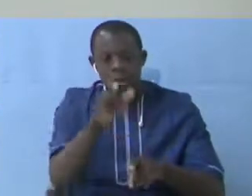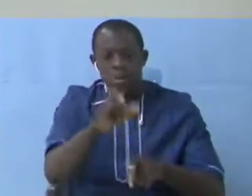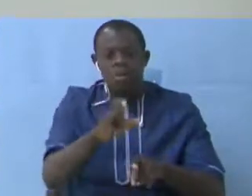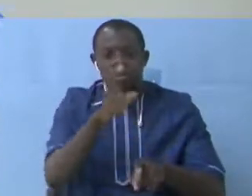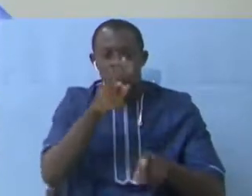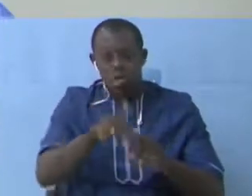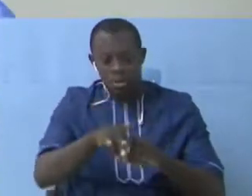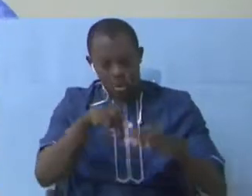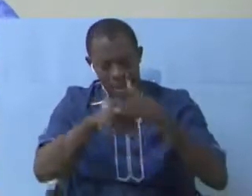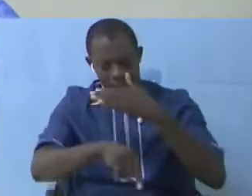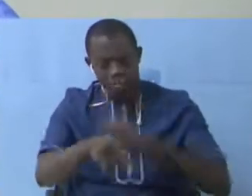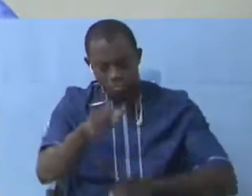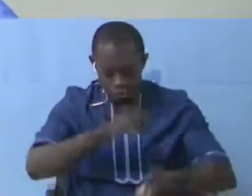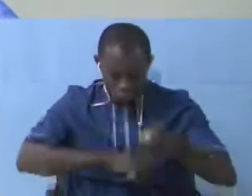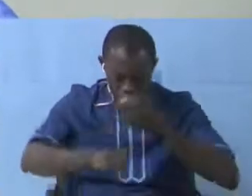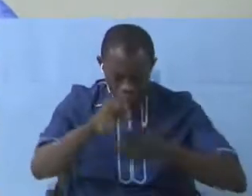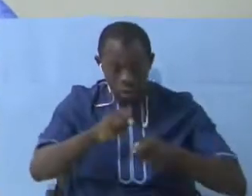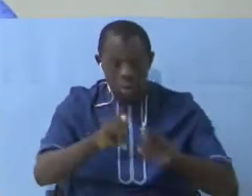ni yàlla def la def